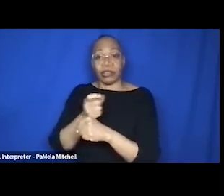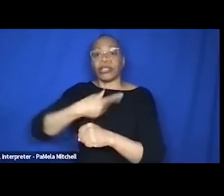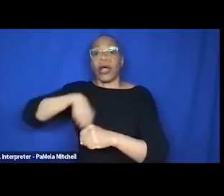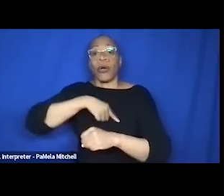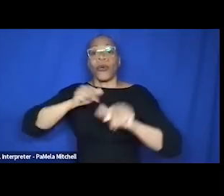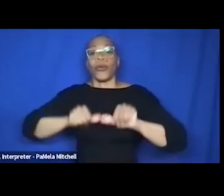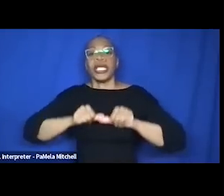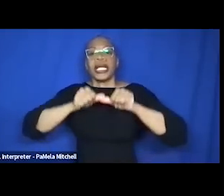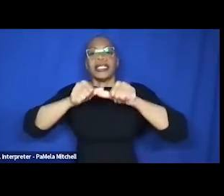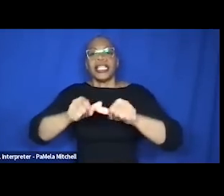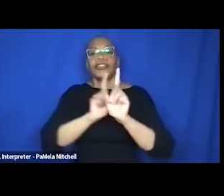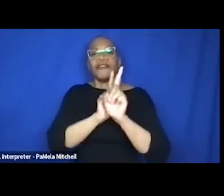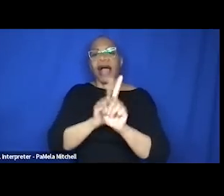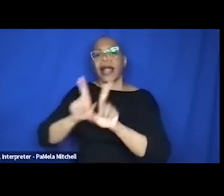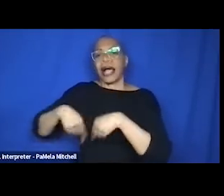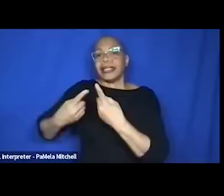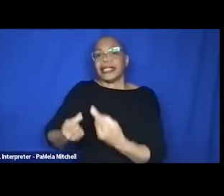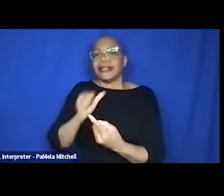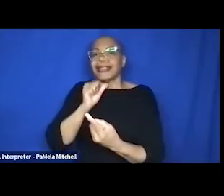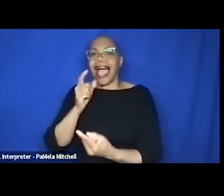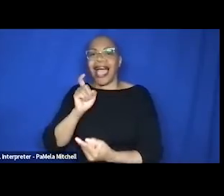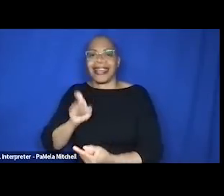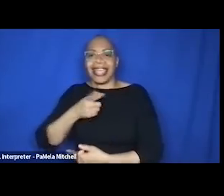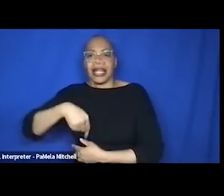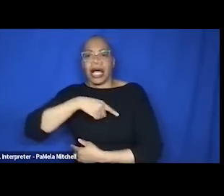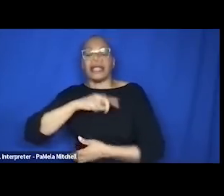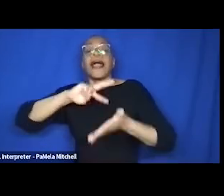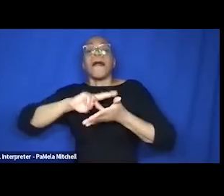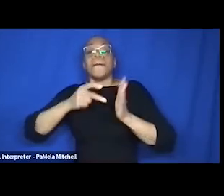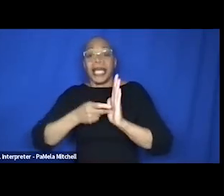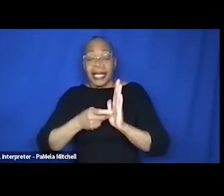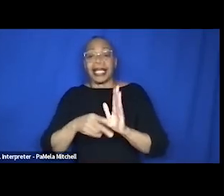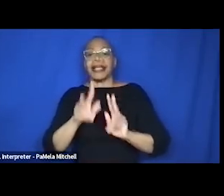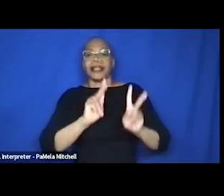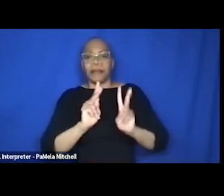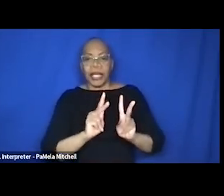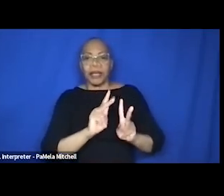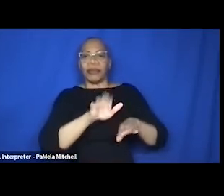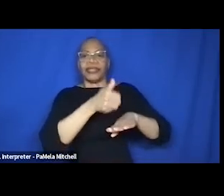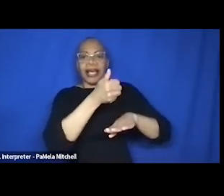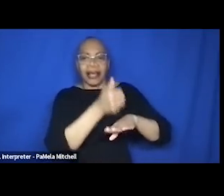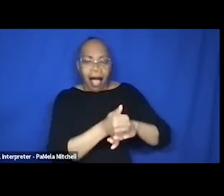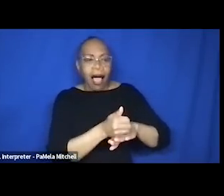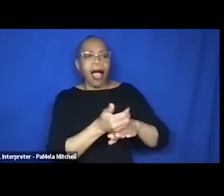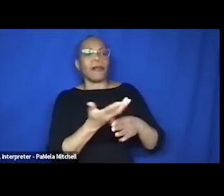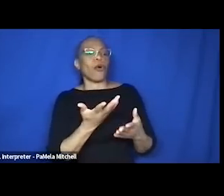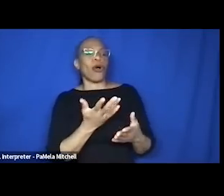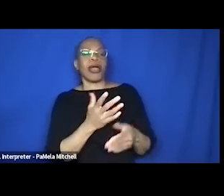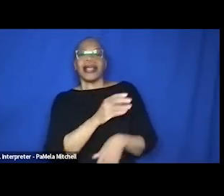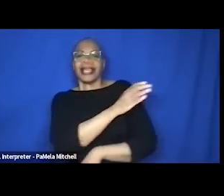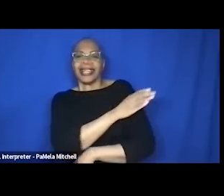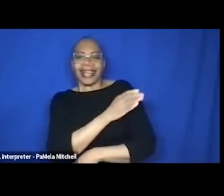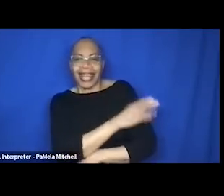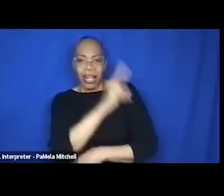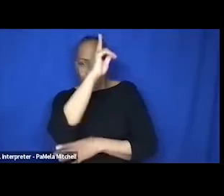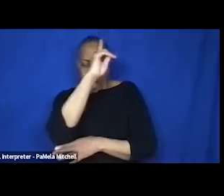them until they don't need us no more, meaning, we've got them situated where they're okay to go to the clinics or hospitals by themselves, or they just